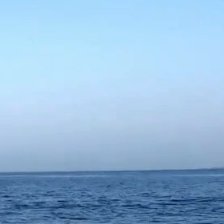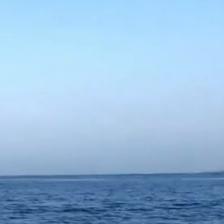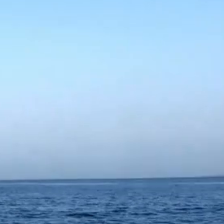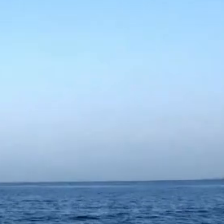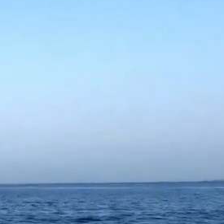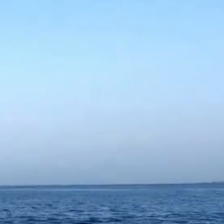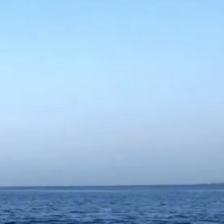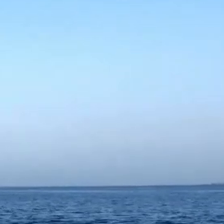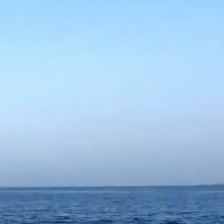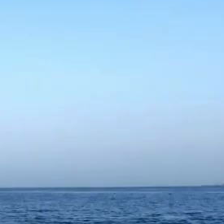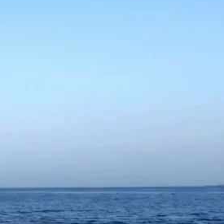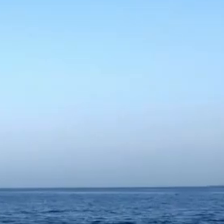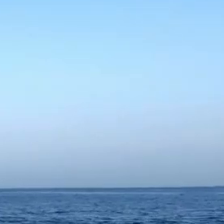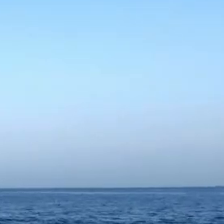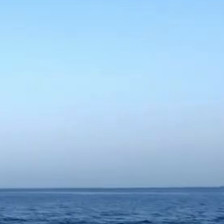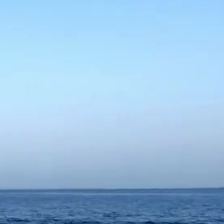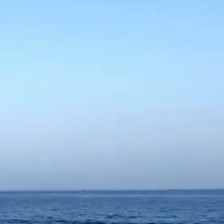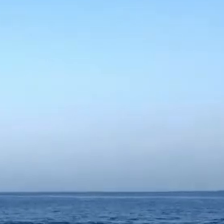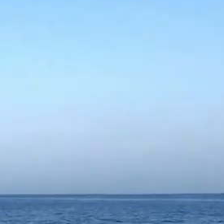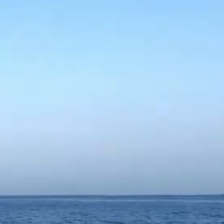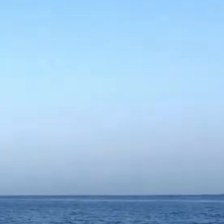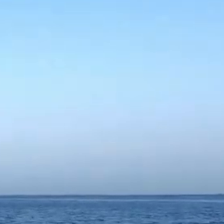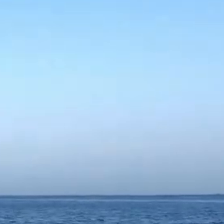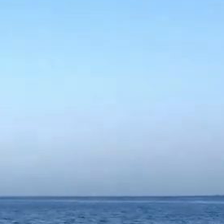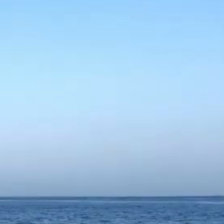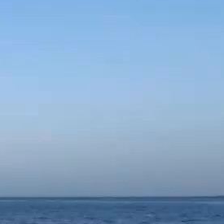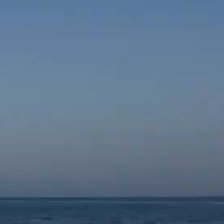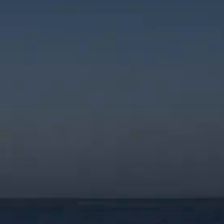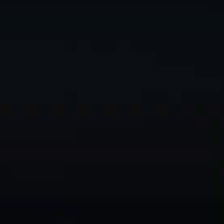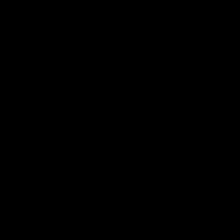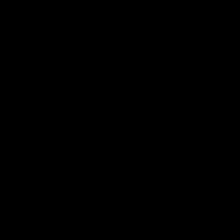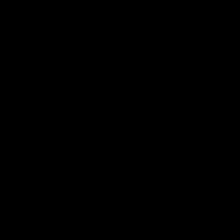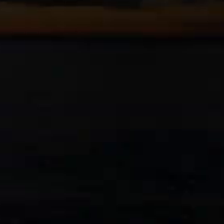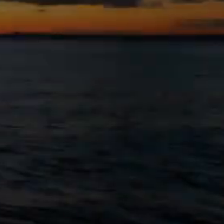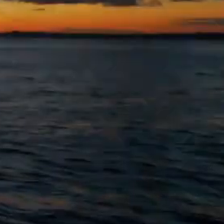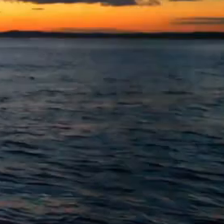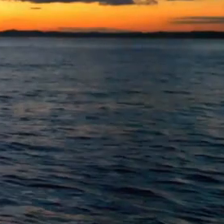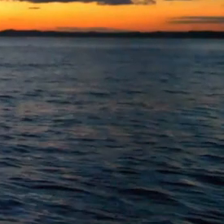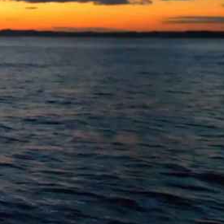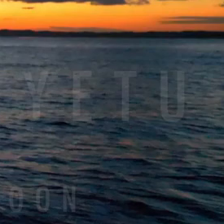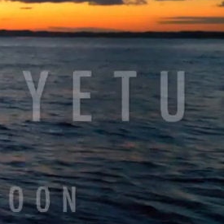Kuokoa bahari yetu ni kushikana pamoja.